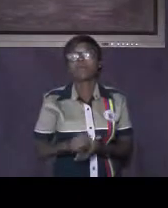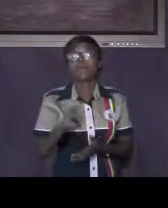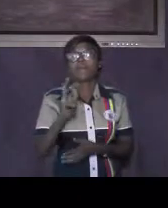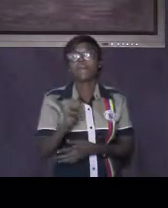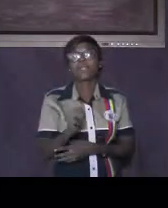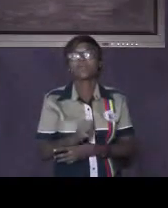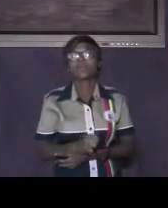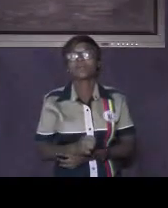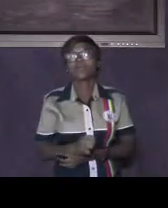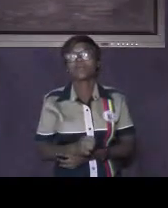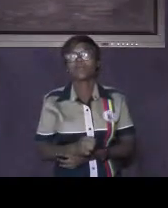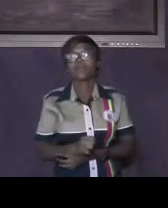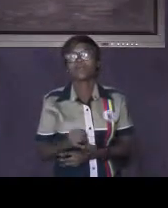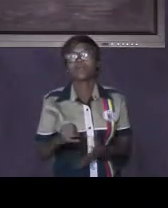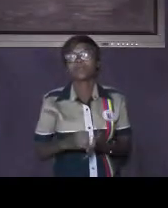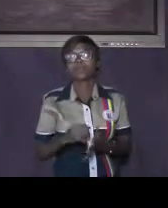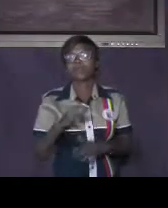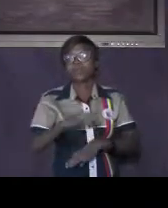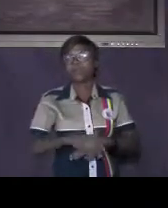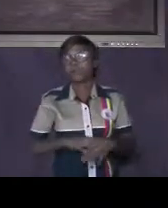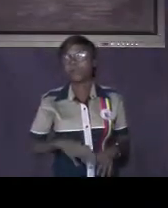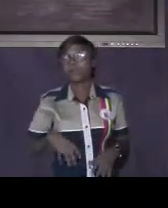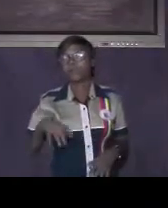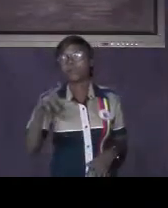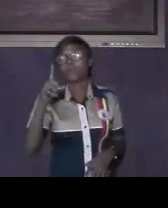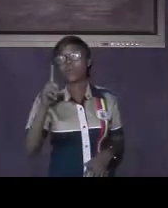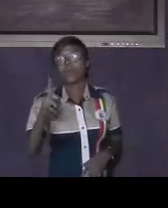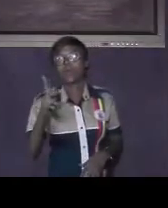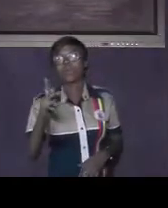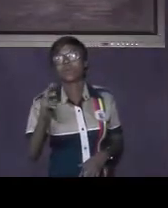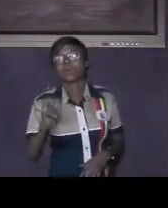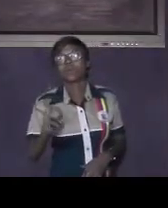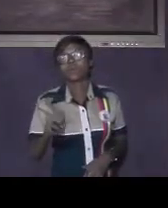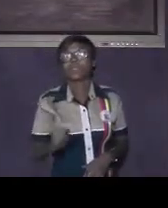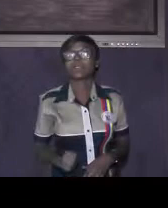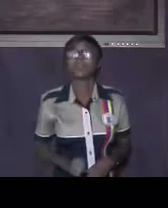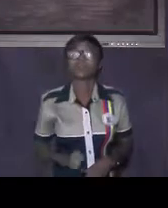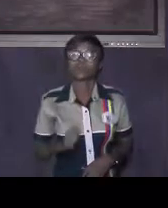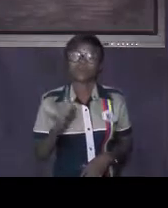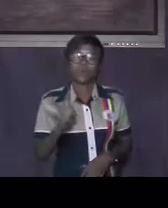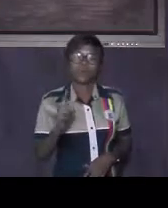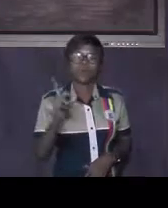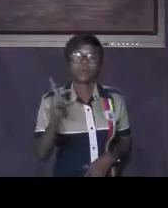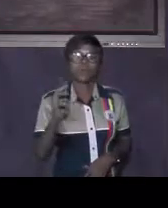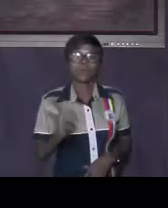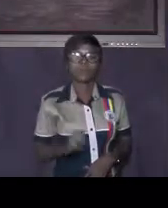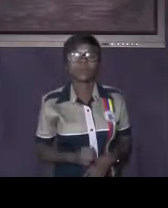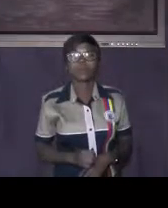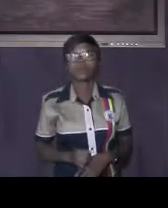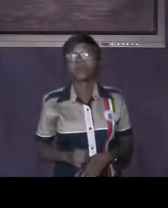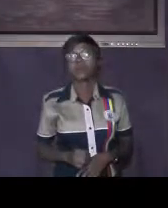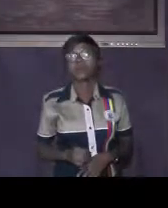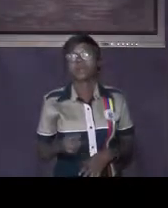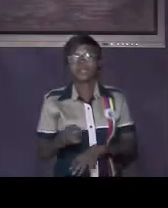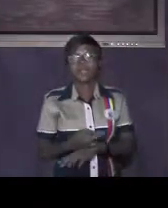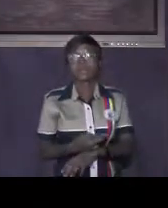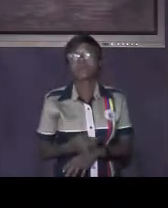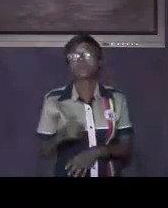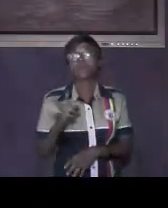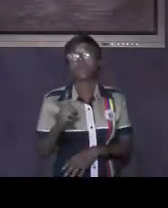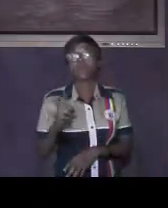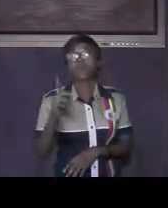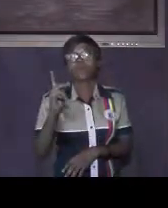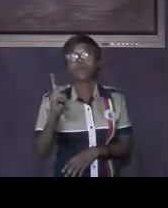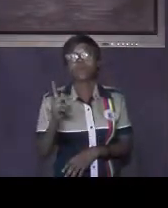square meters. But 1,000 meter is 1 kilometer. So this 1,000 meter, 1 kilometer, 1,000 meter, 1 kilometer. Then 1